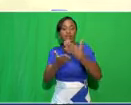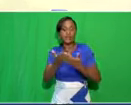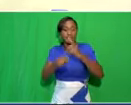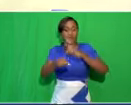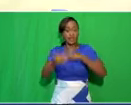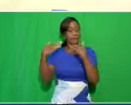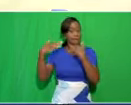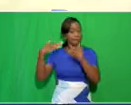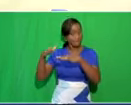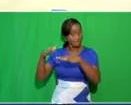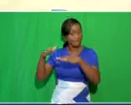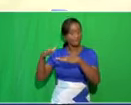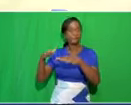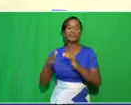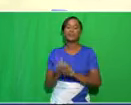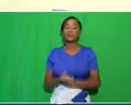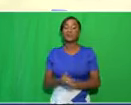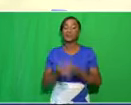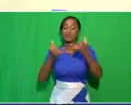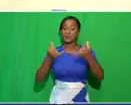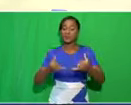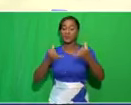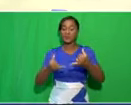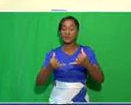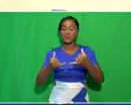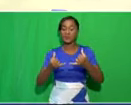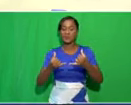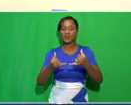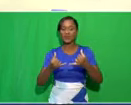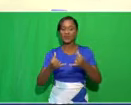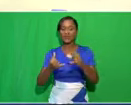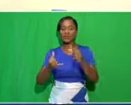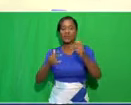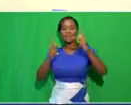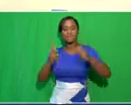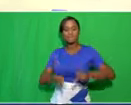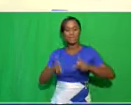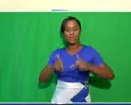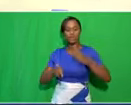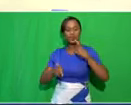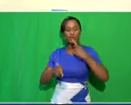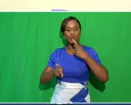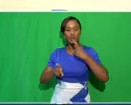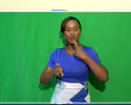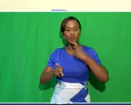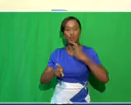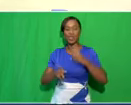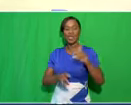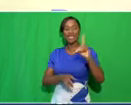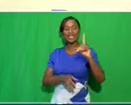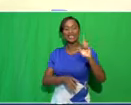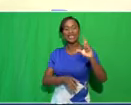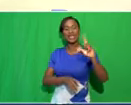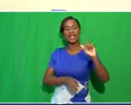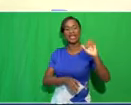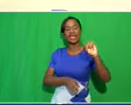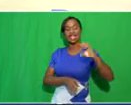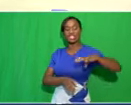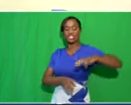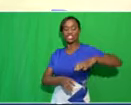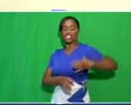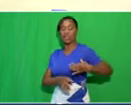limits. And so I want to turn the microphone over to Professor Jerome Delisle, the chair of the